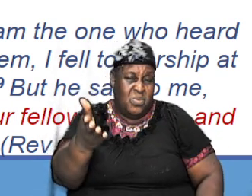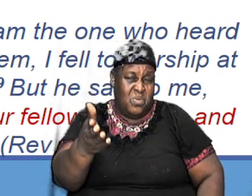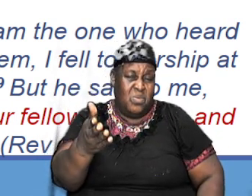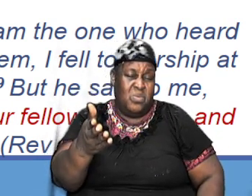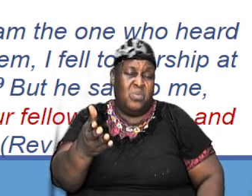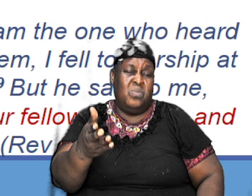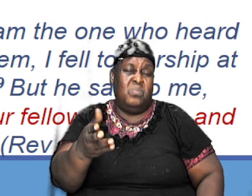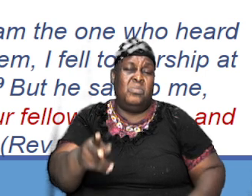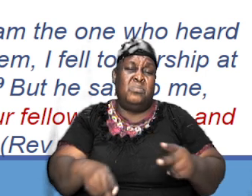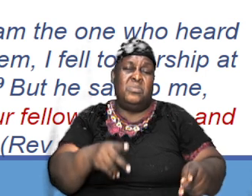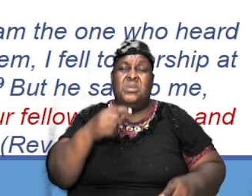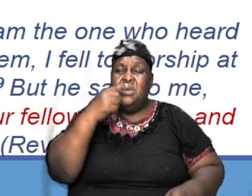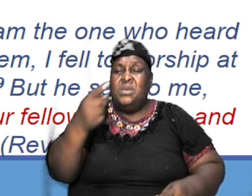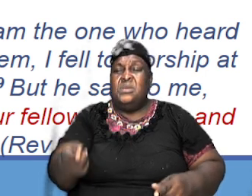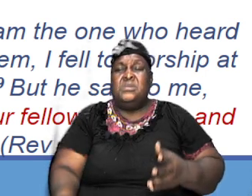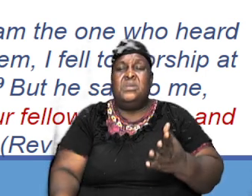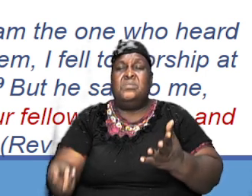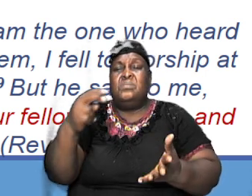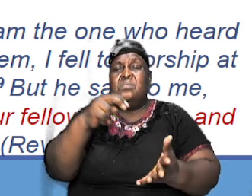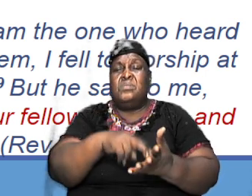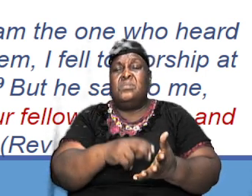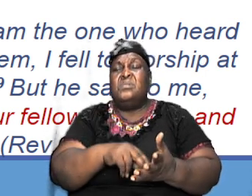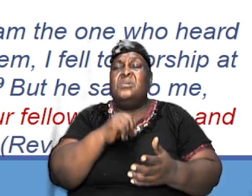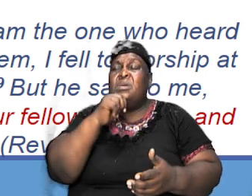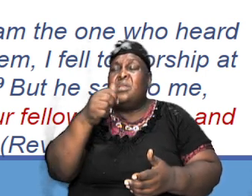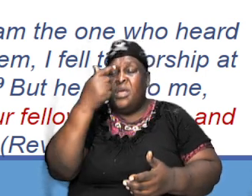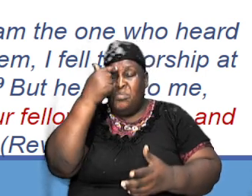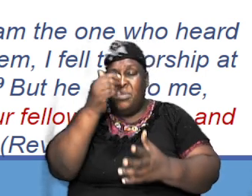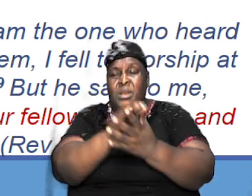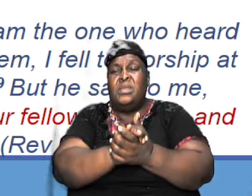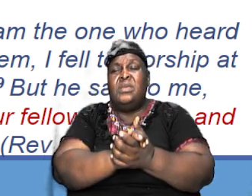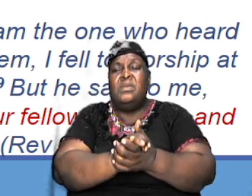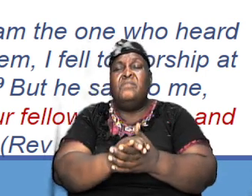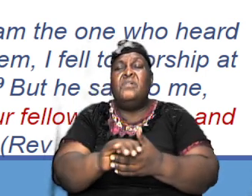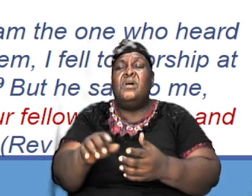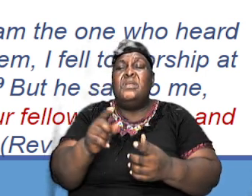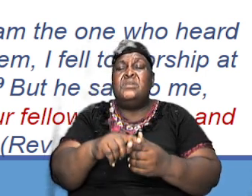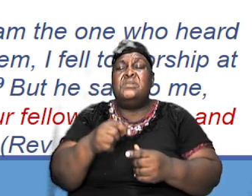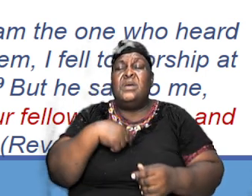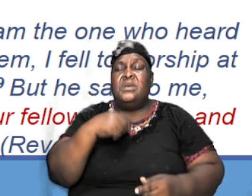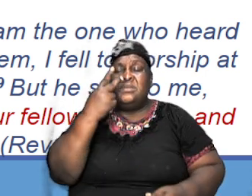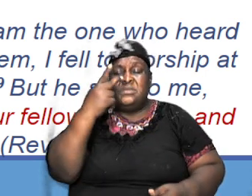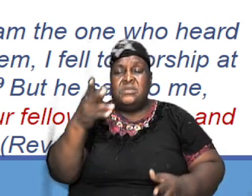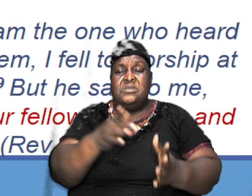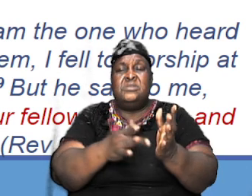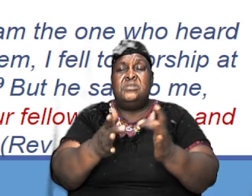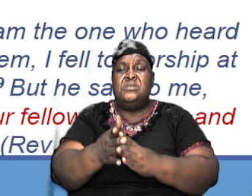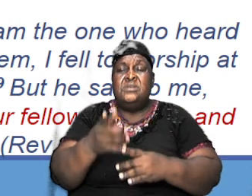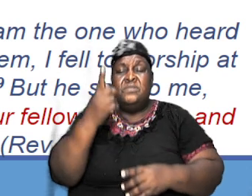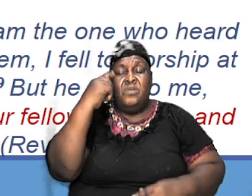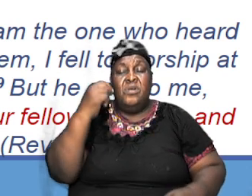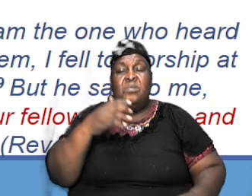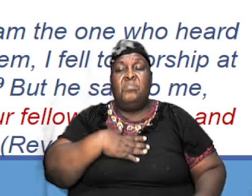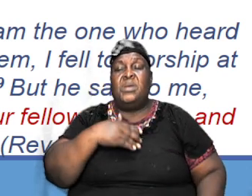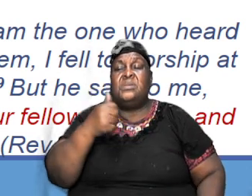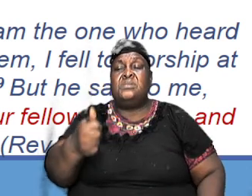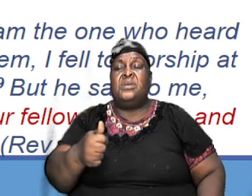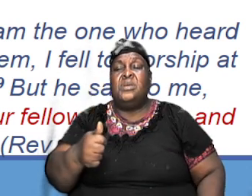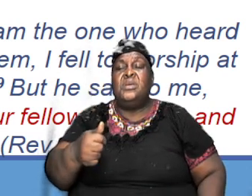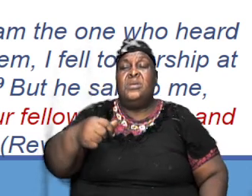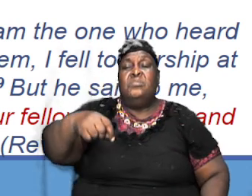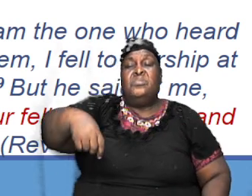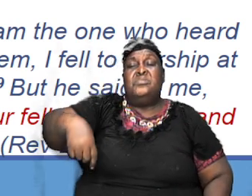is risen, but I am not going to believe unless I see him for myself. And I have to push my hand in his